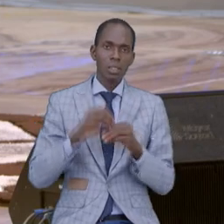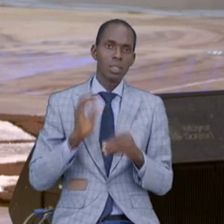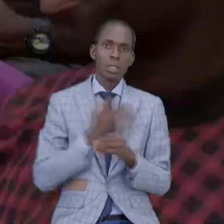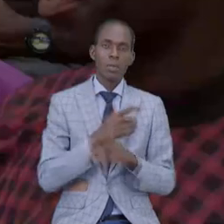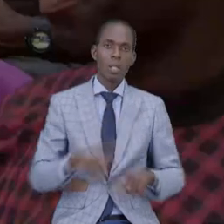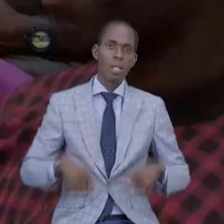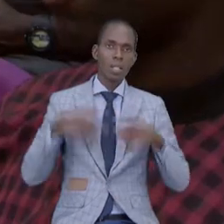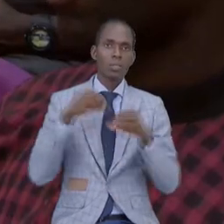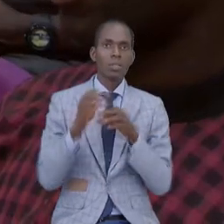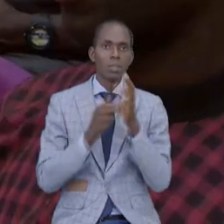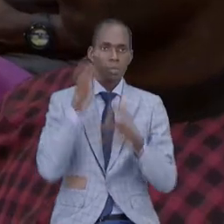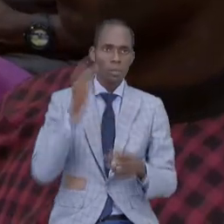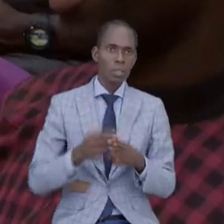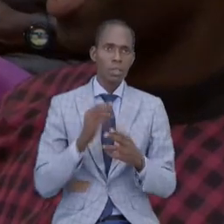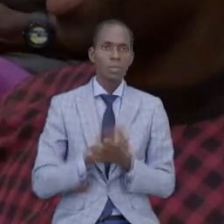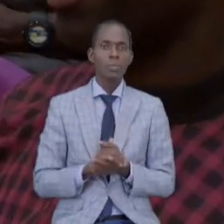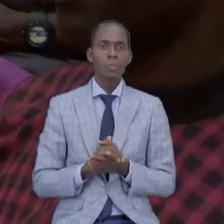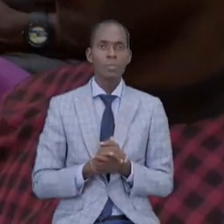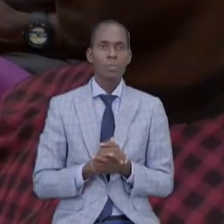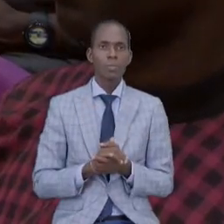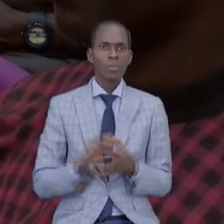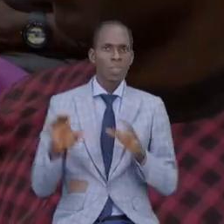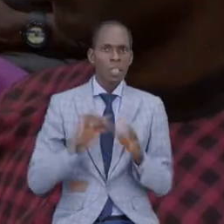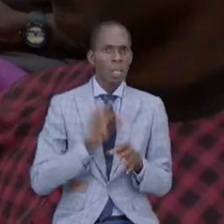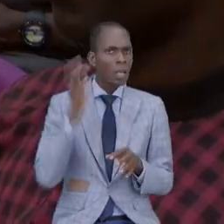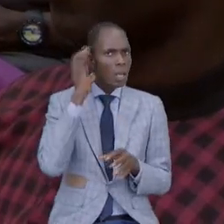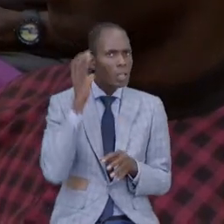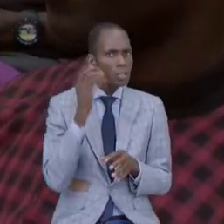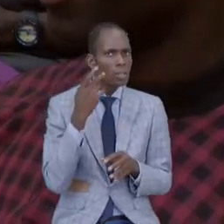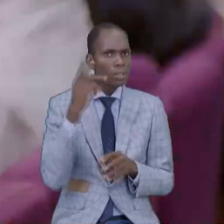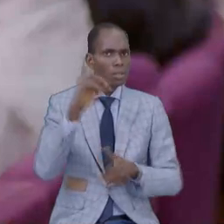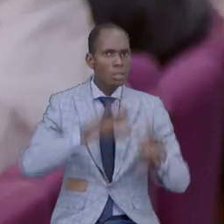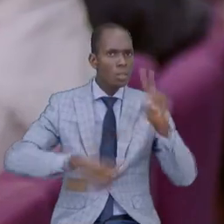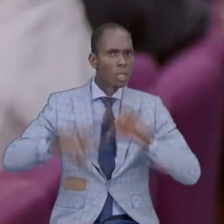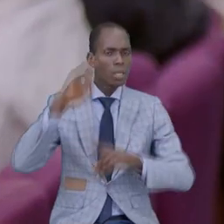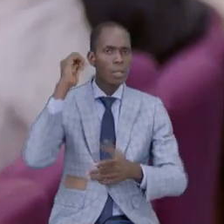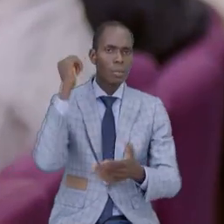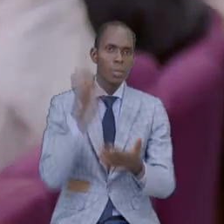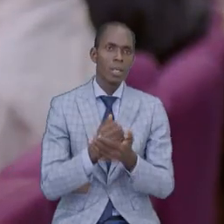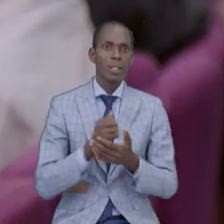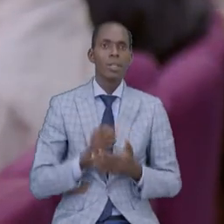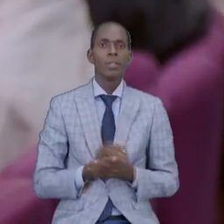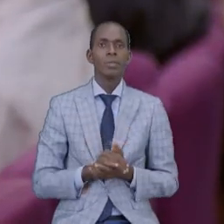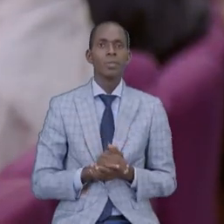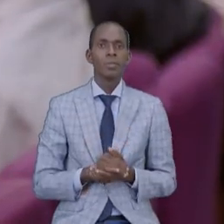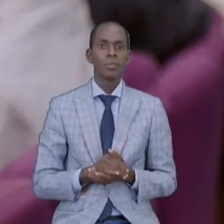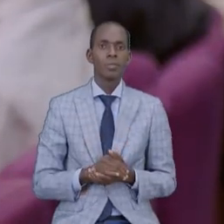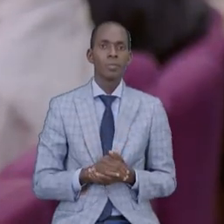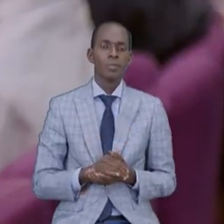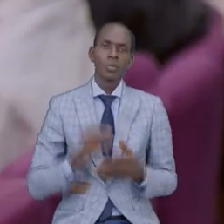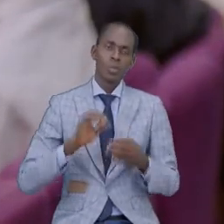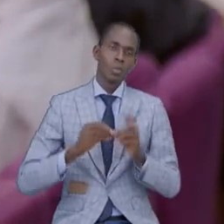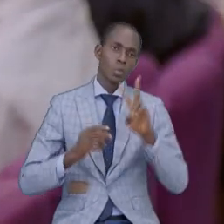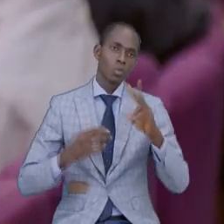in Jesus' name. Did I hear any amen there? Look at number